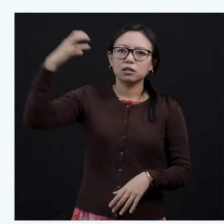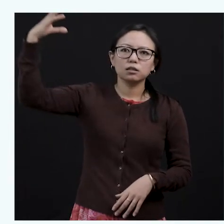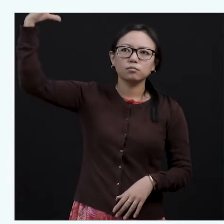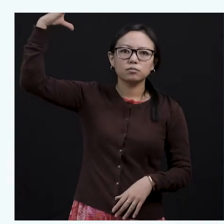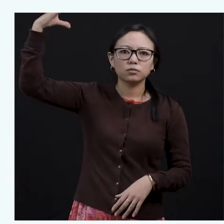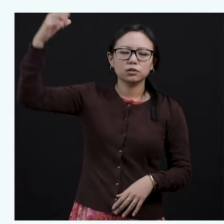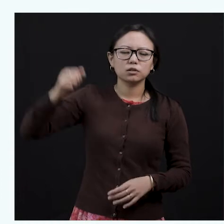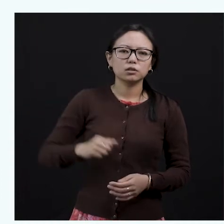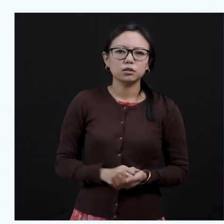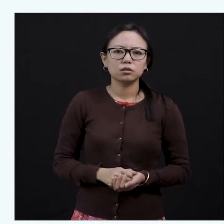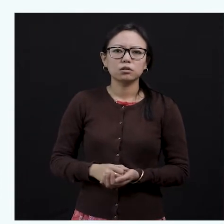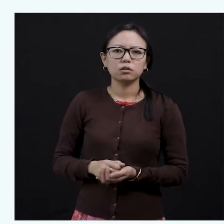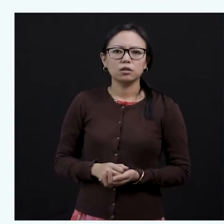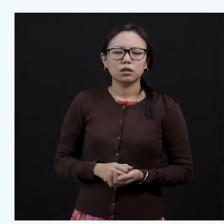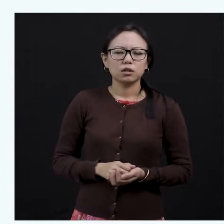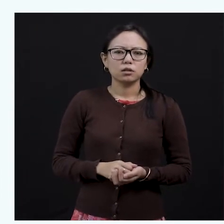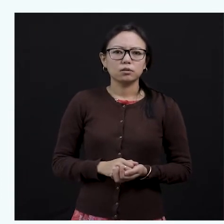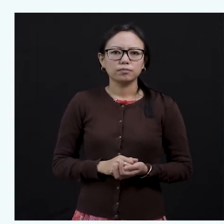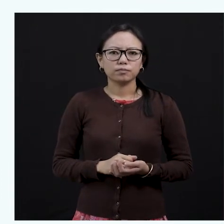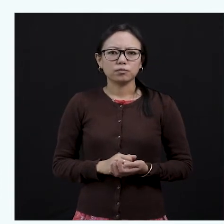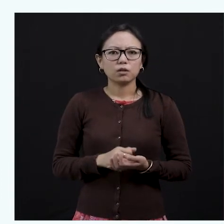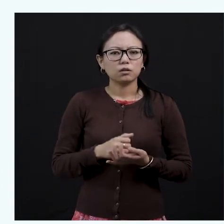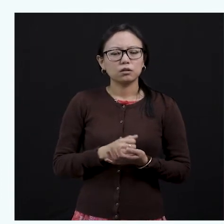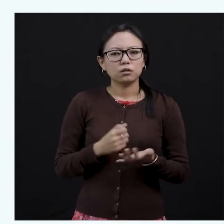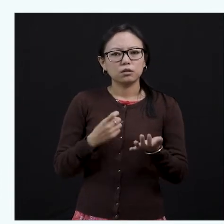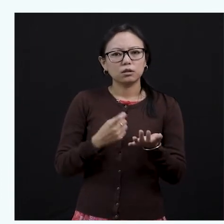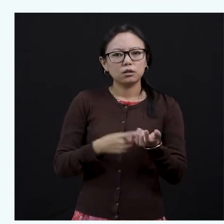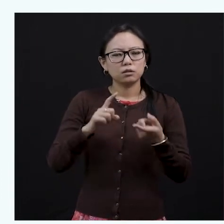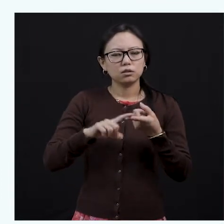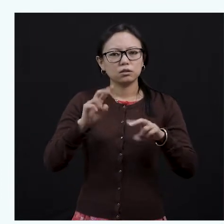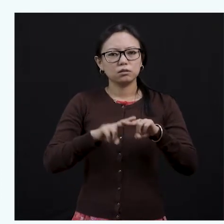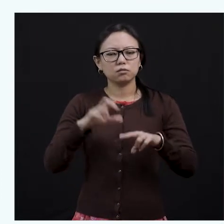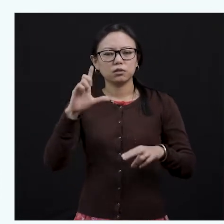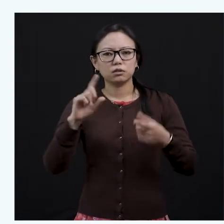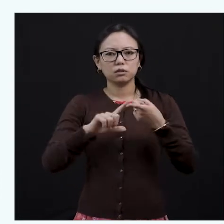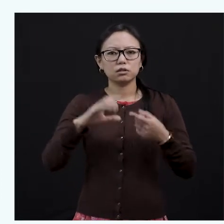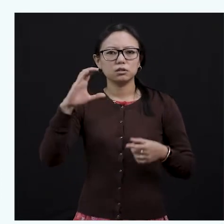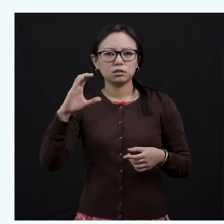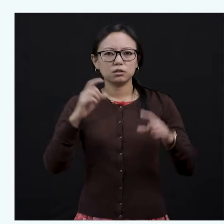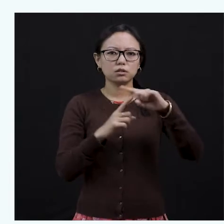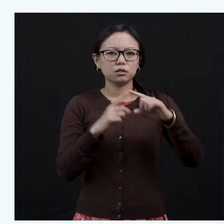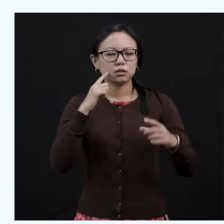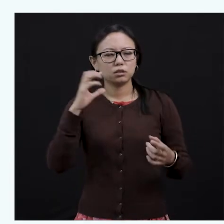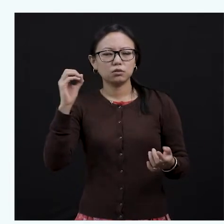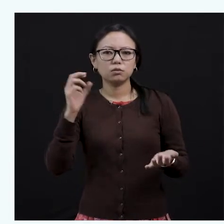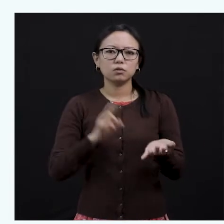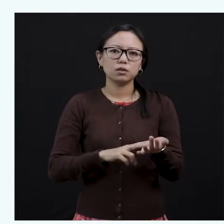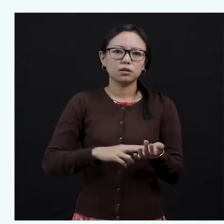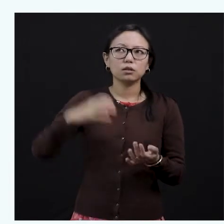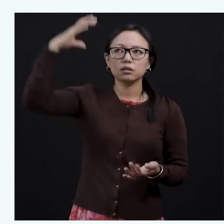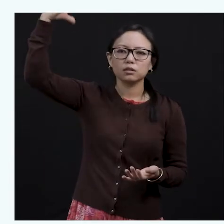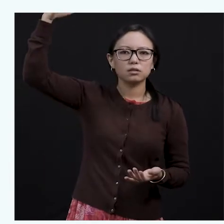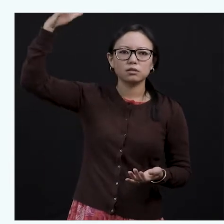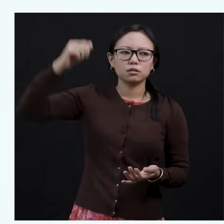are face to face, and the light that comes out from the sun used to hit the moon, and then the people